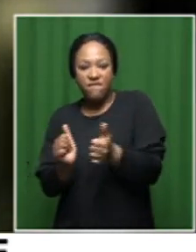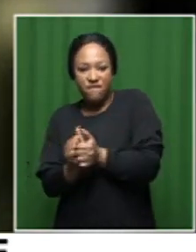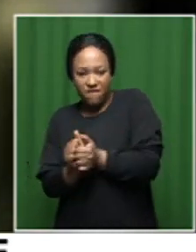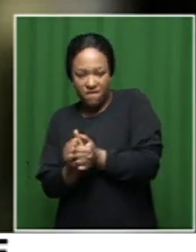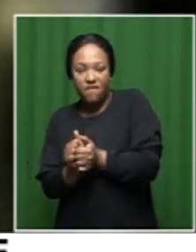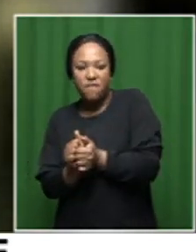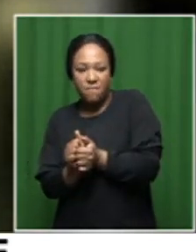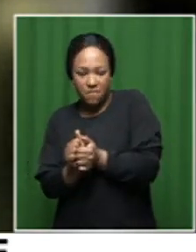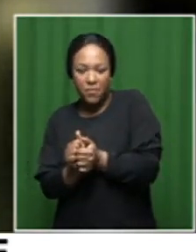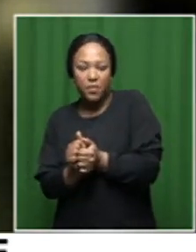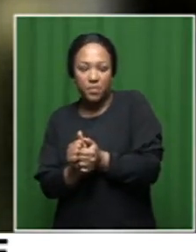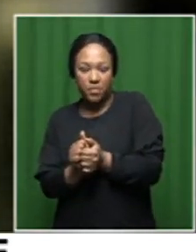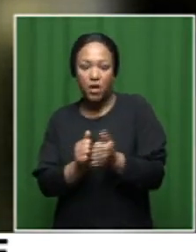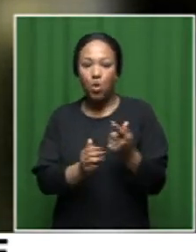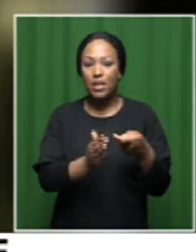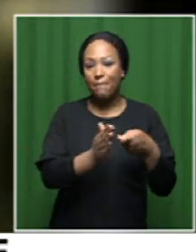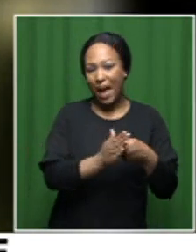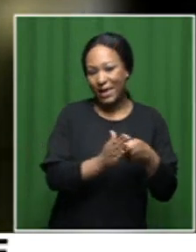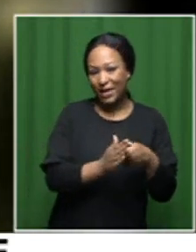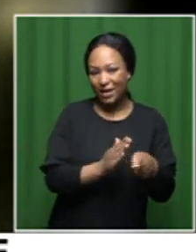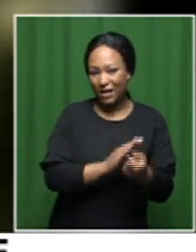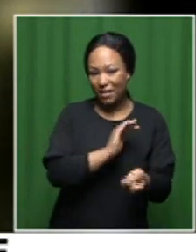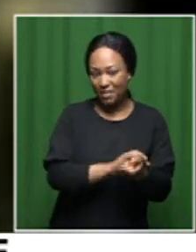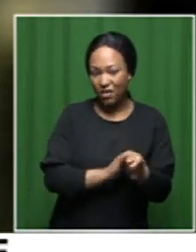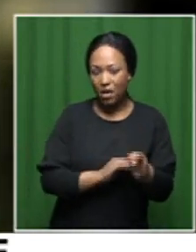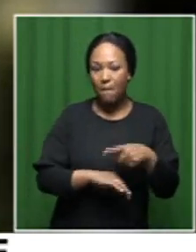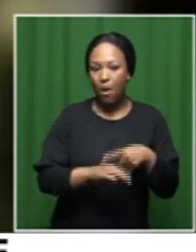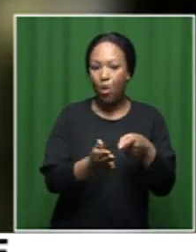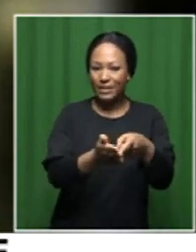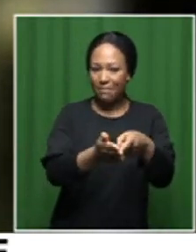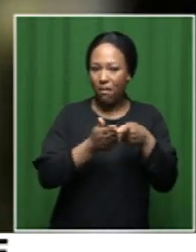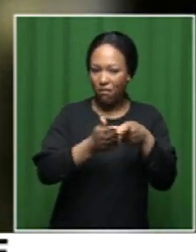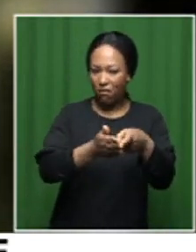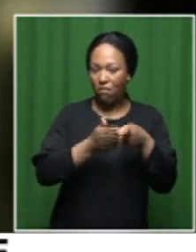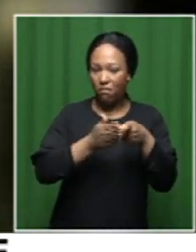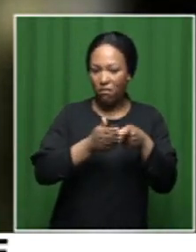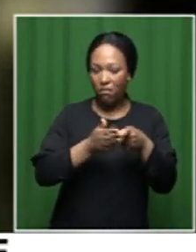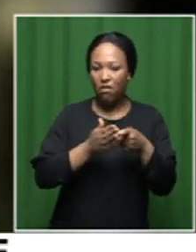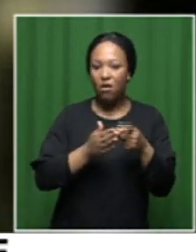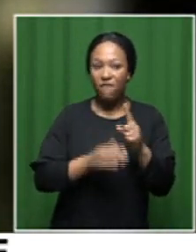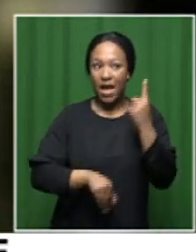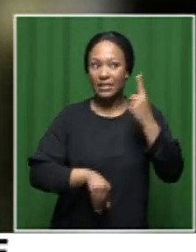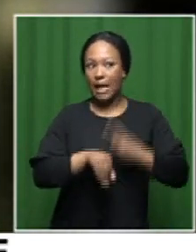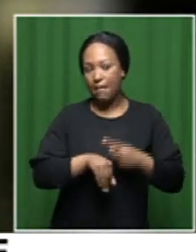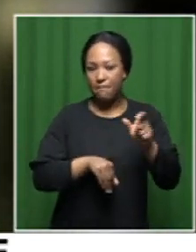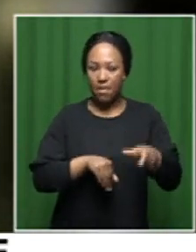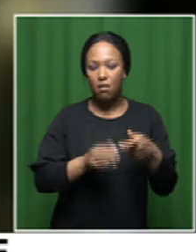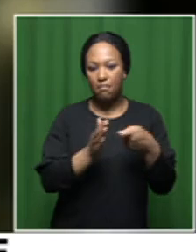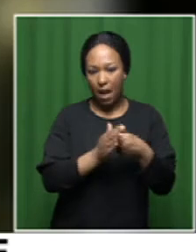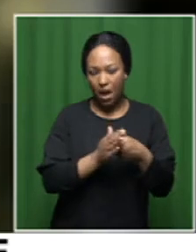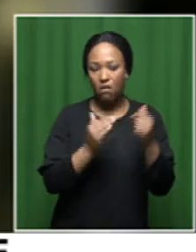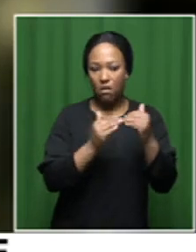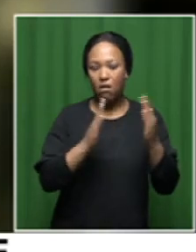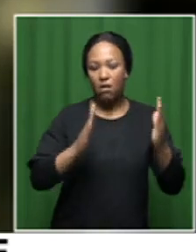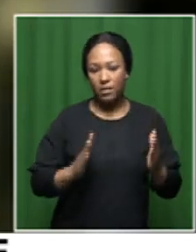rental properties together. On the buying side, we're seeing much more demand from, it's still sustained from first-time home buyers looking to get into the